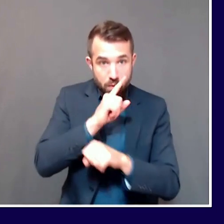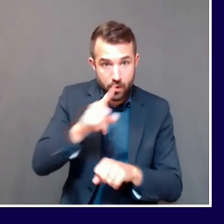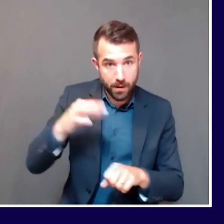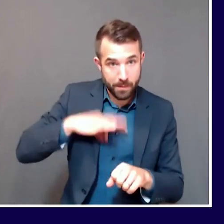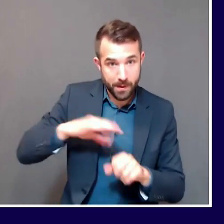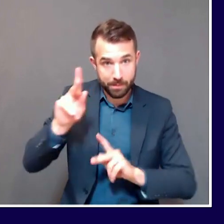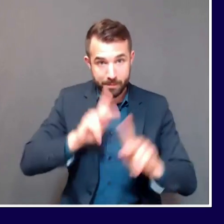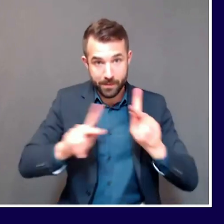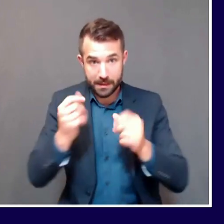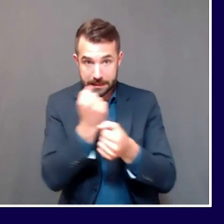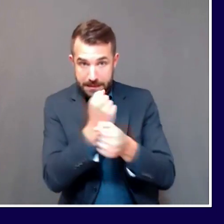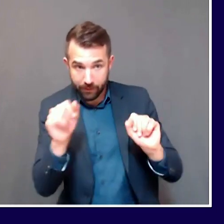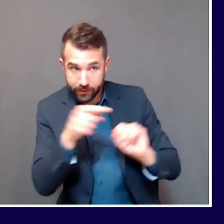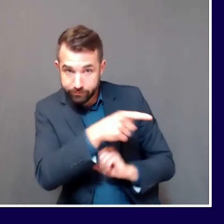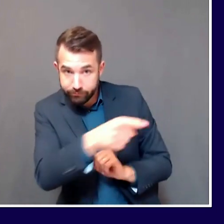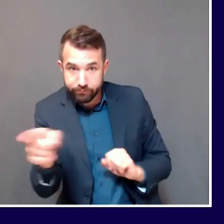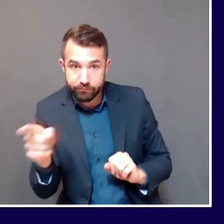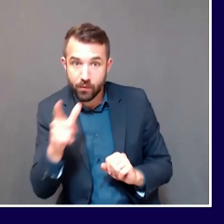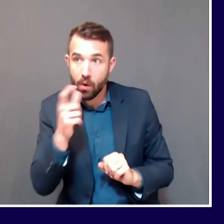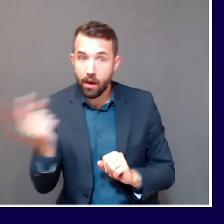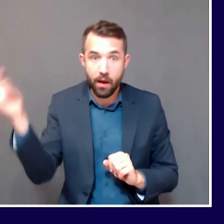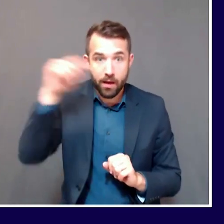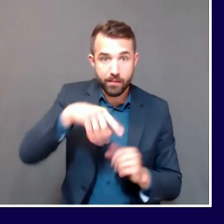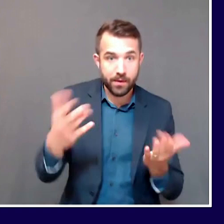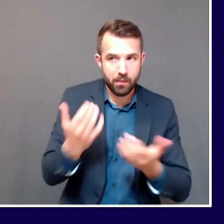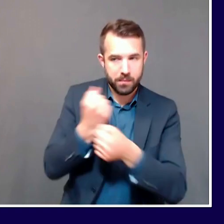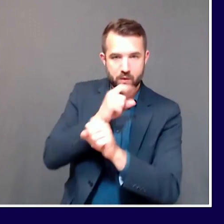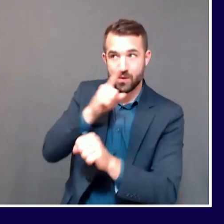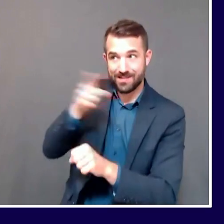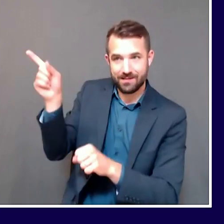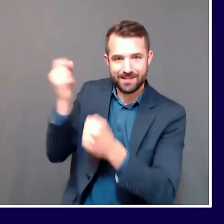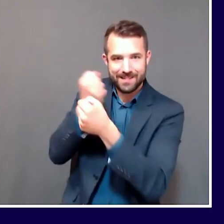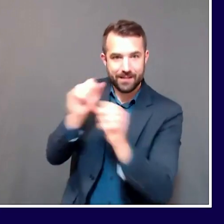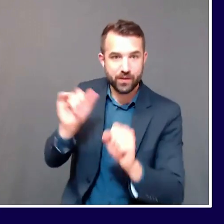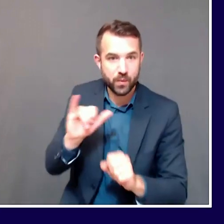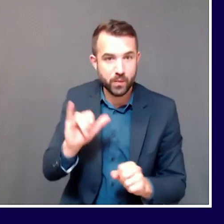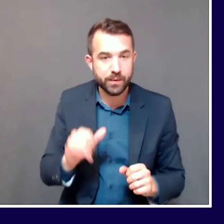visitors are safe, we also are adding a public health component to it.